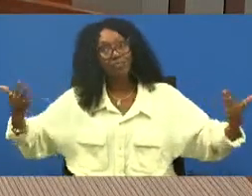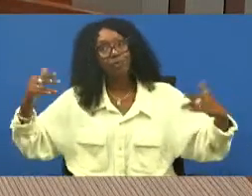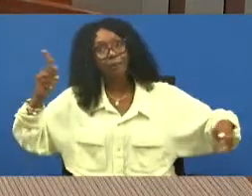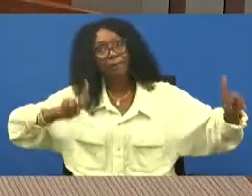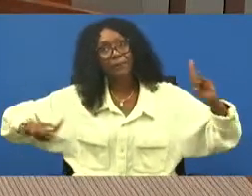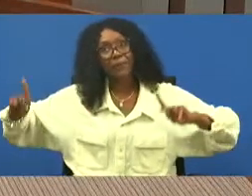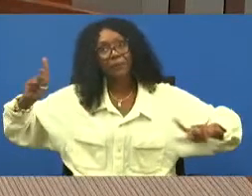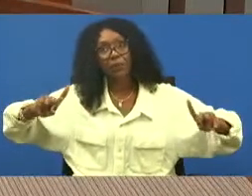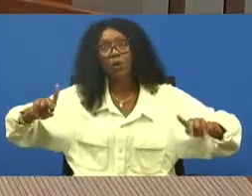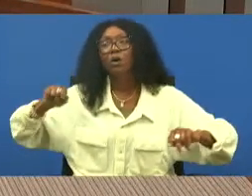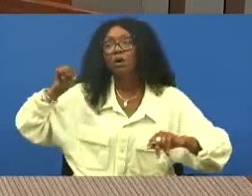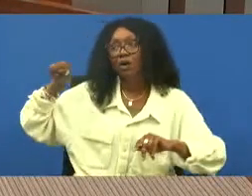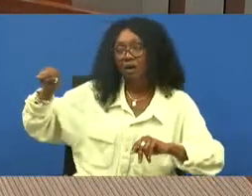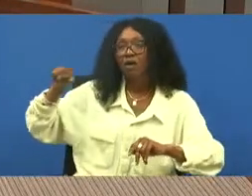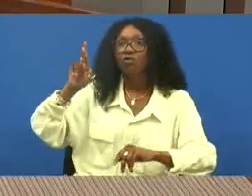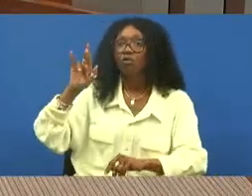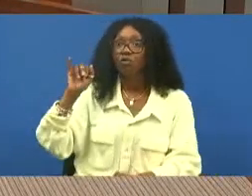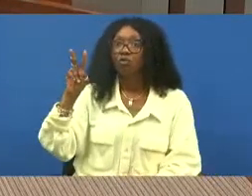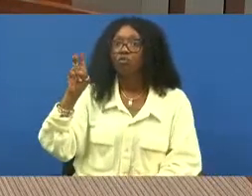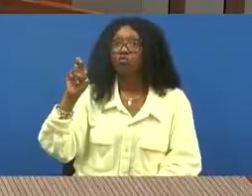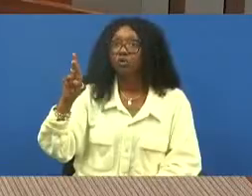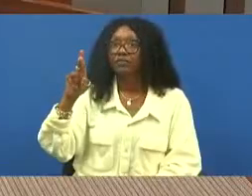Councilman Moat.